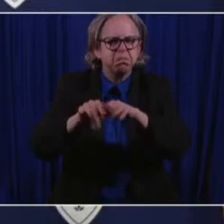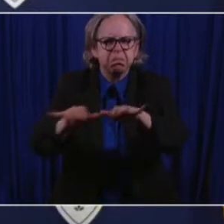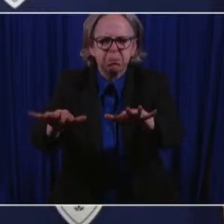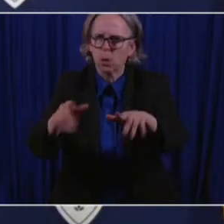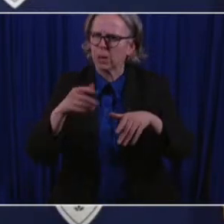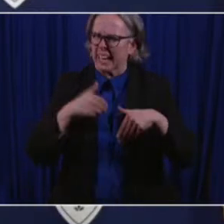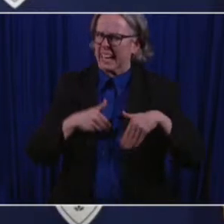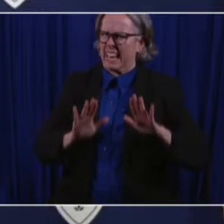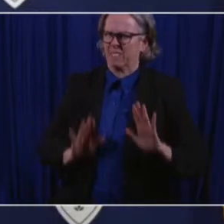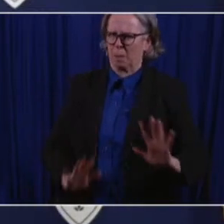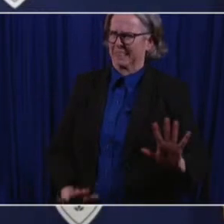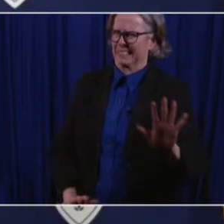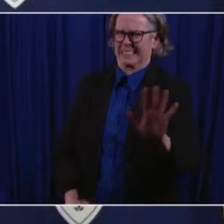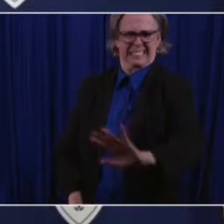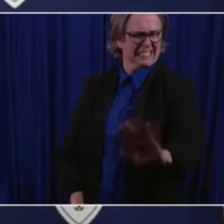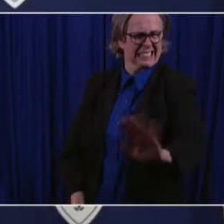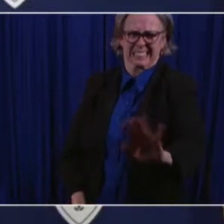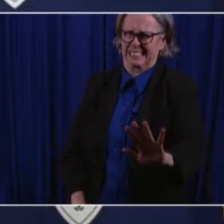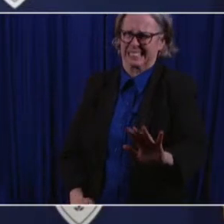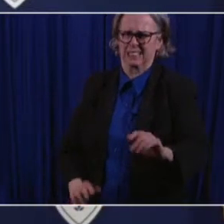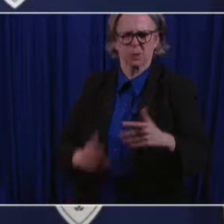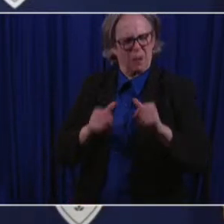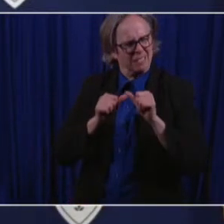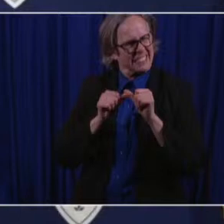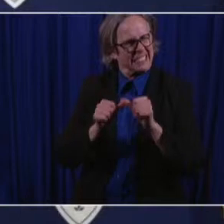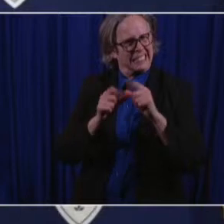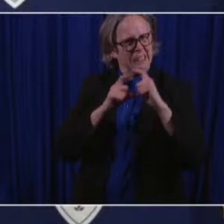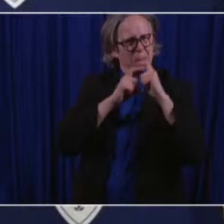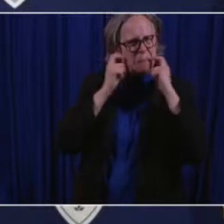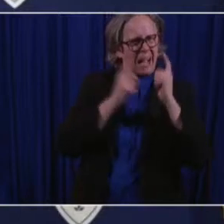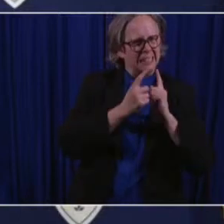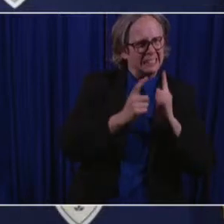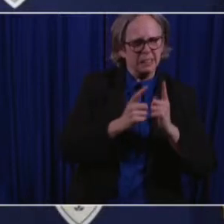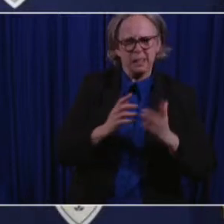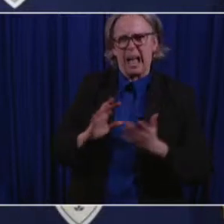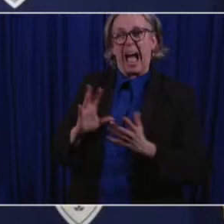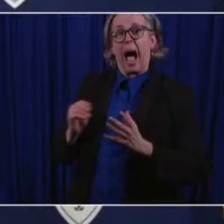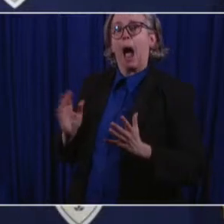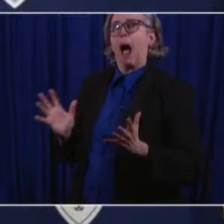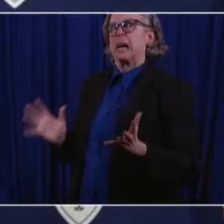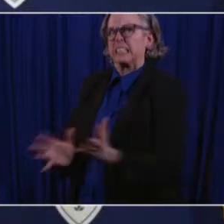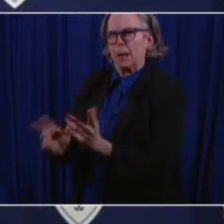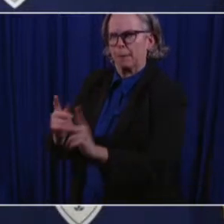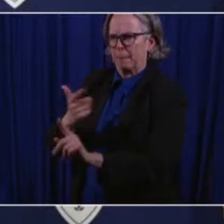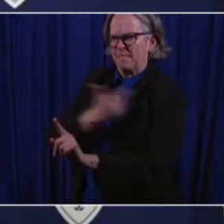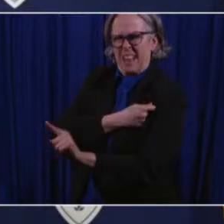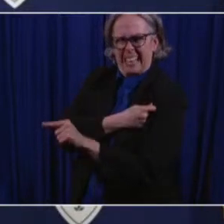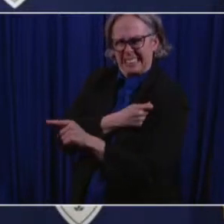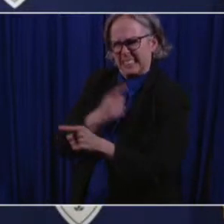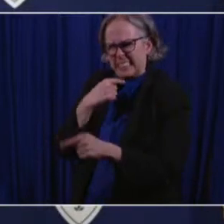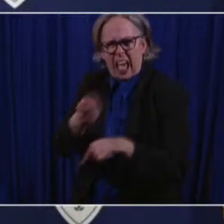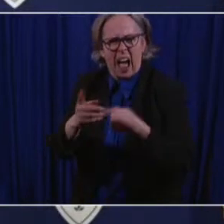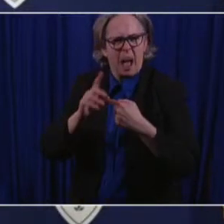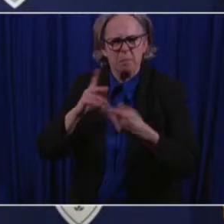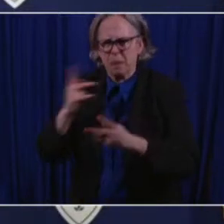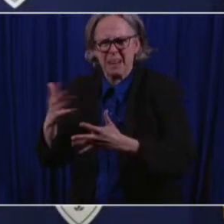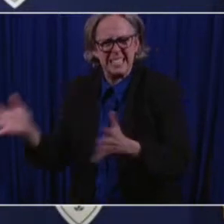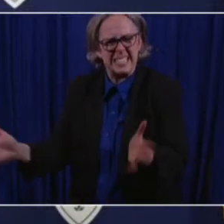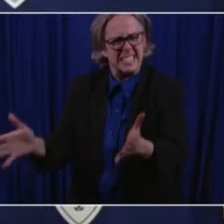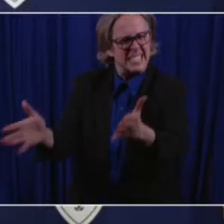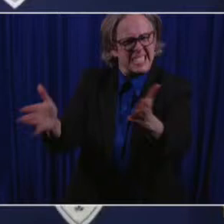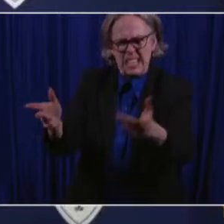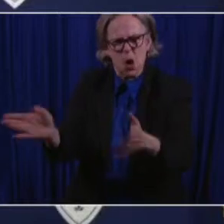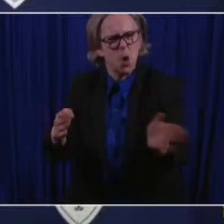and continue to find different ways to reach people, to be able to vaccinate them.